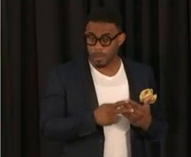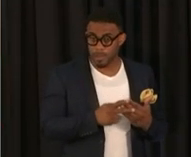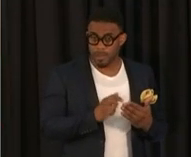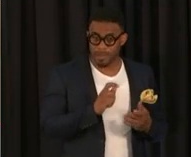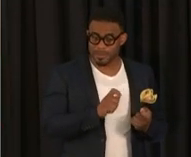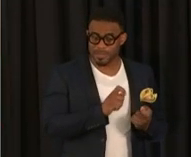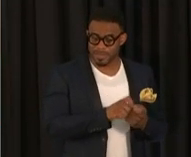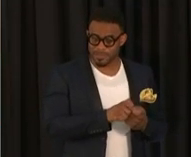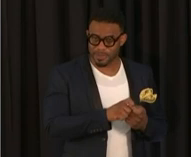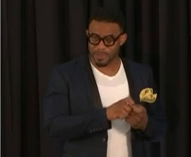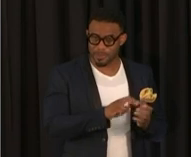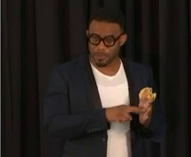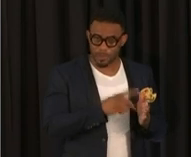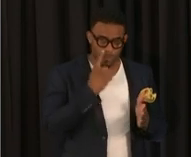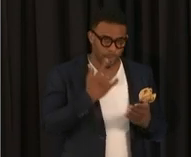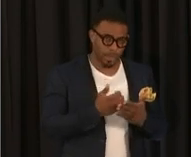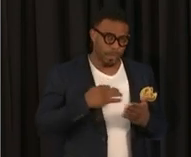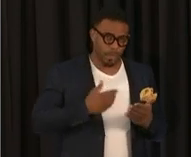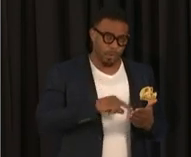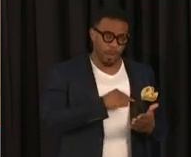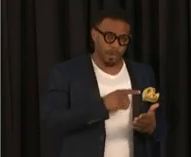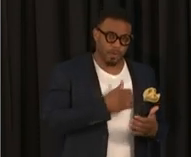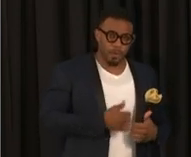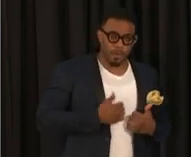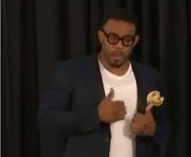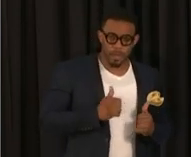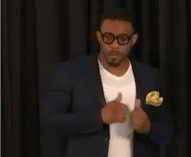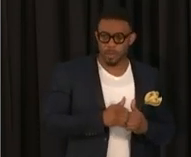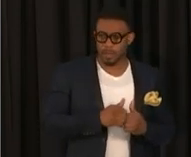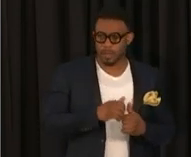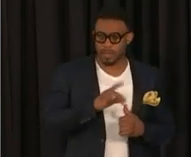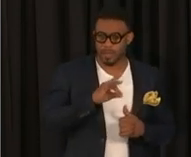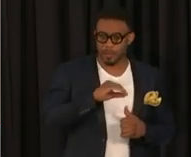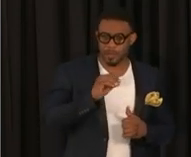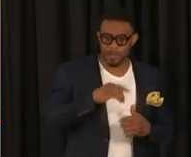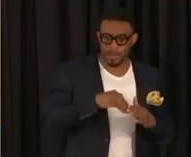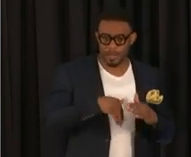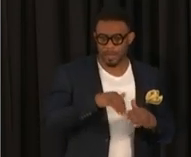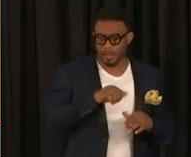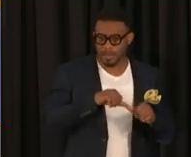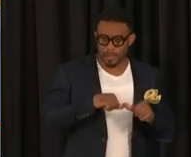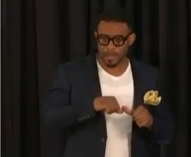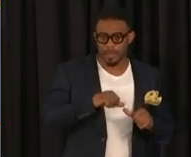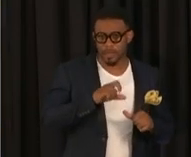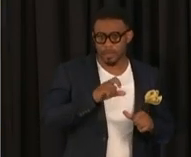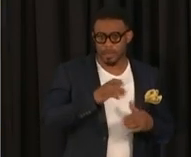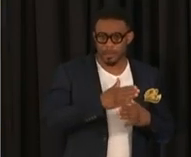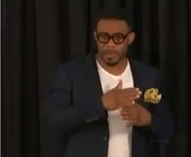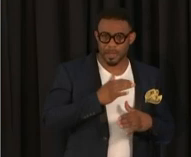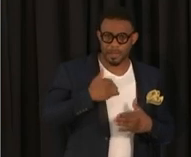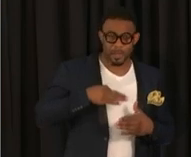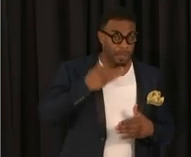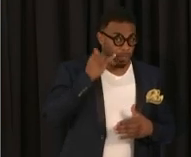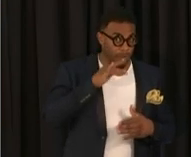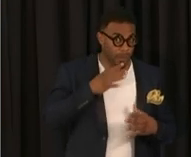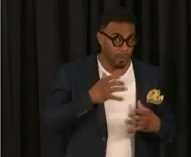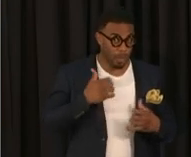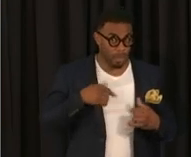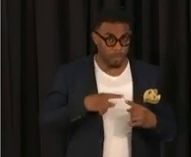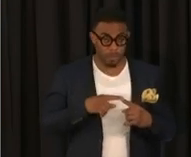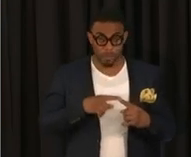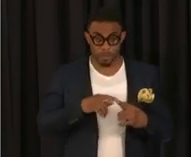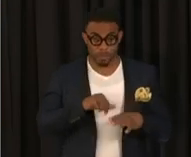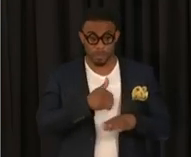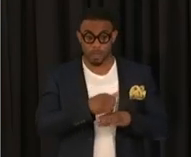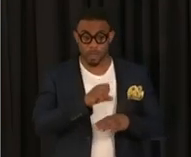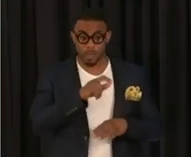program that's specifically designed for income-qualified residents who are at 80% or less of area median income. If they would like